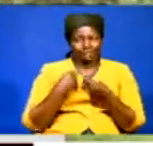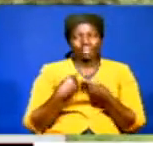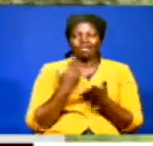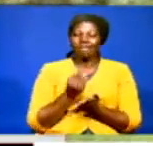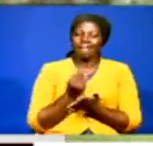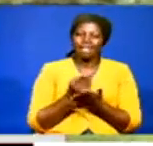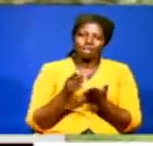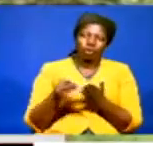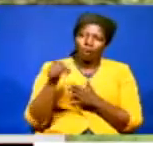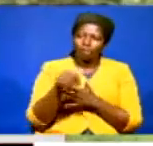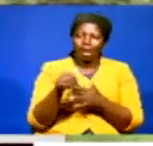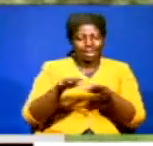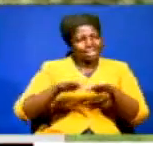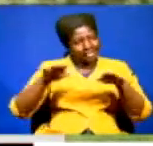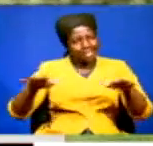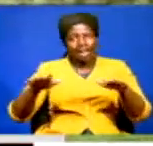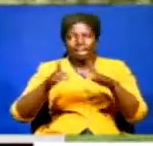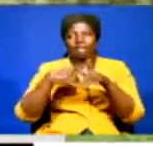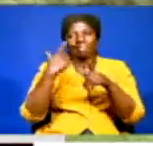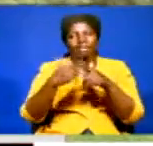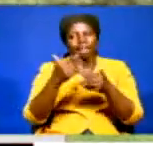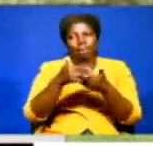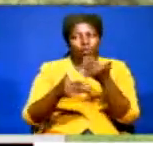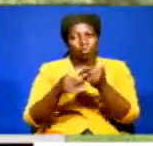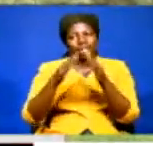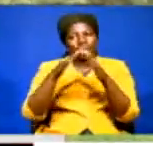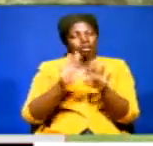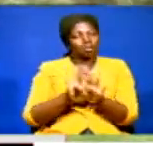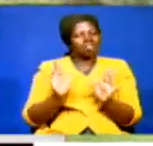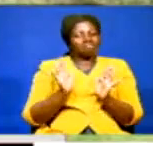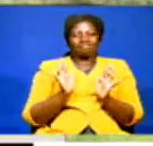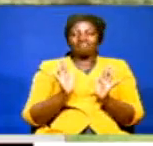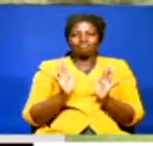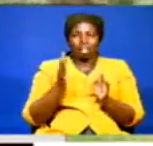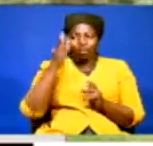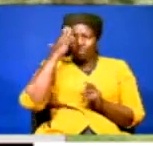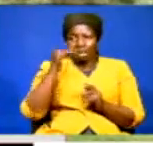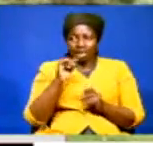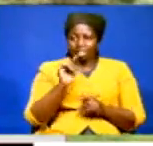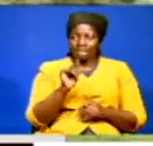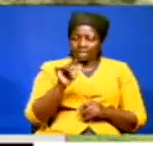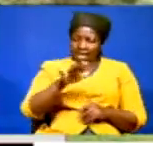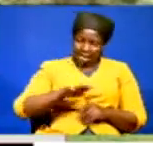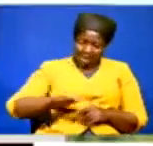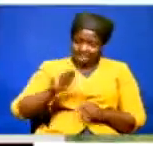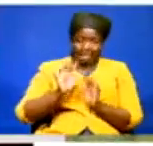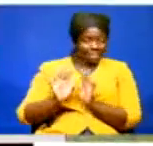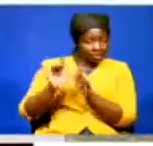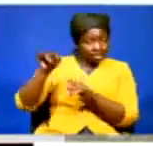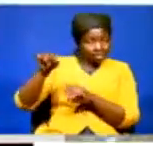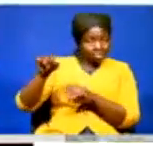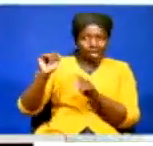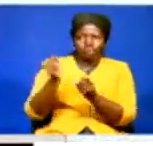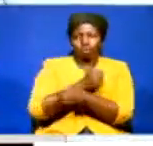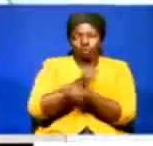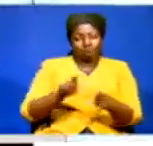kununua viwanja halafu na kujenga majumba hilo tu maana maeneo yamebaki hapo huwezi kuishi. The